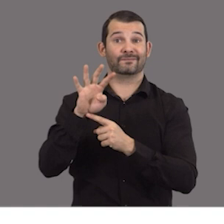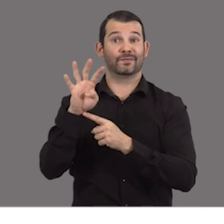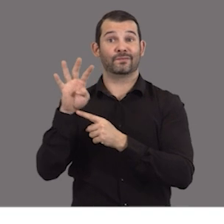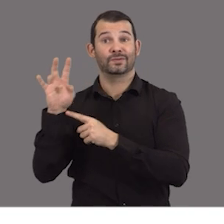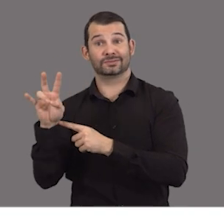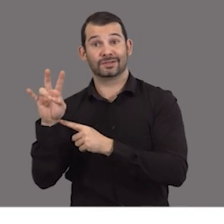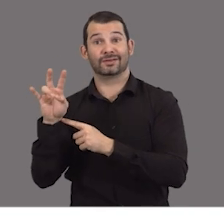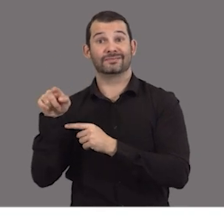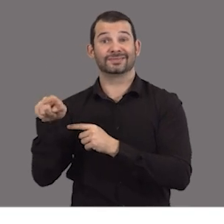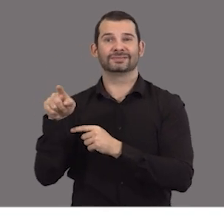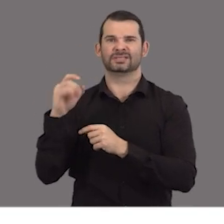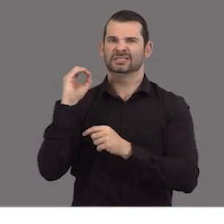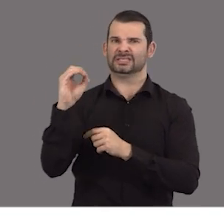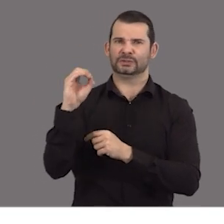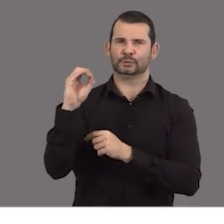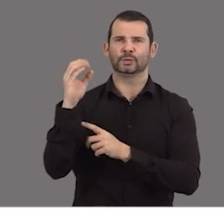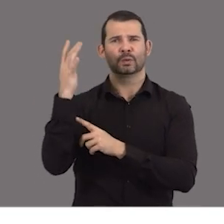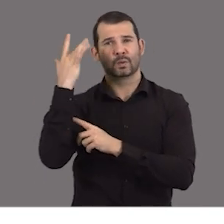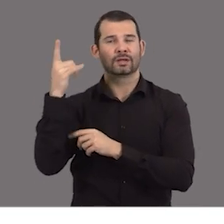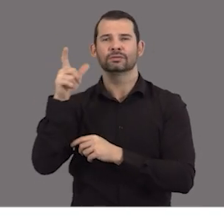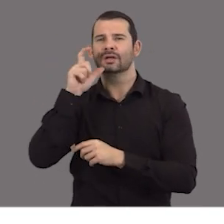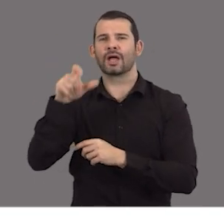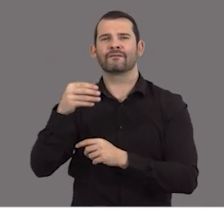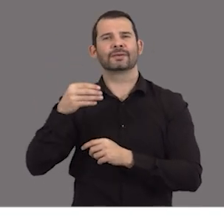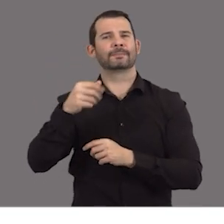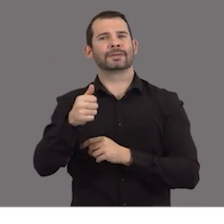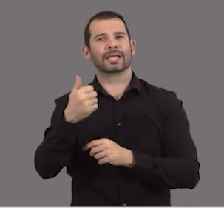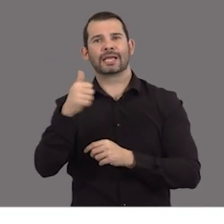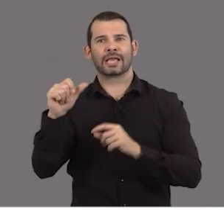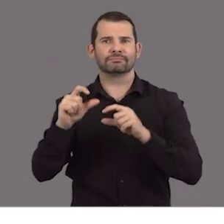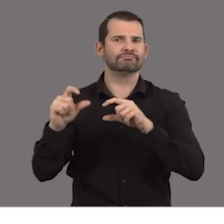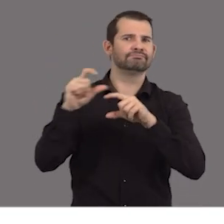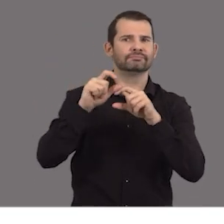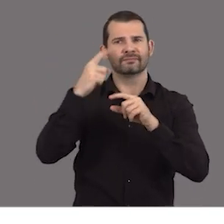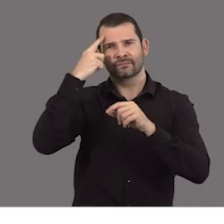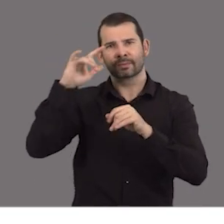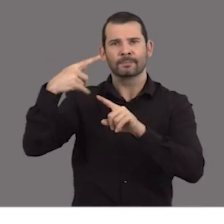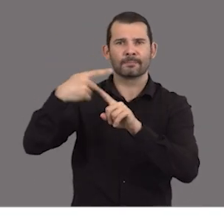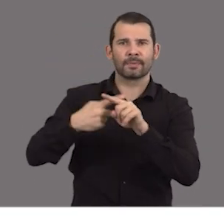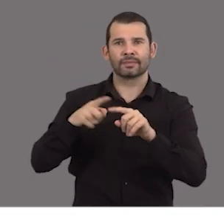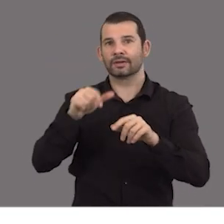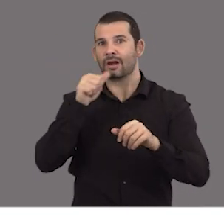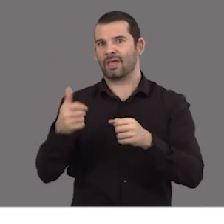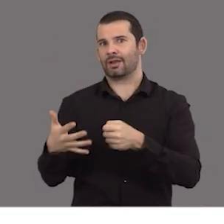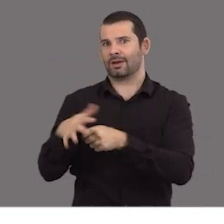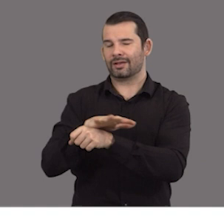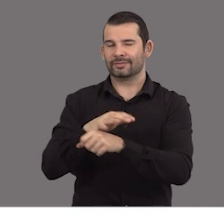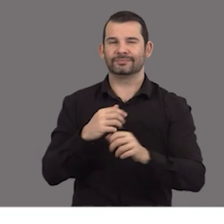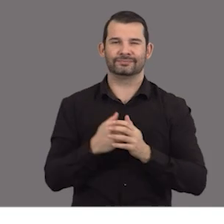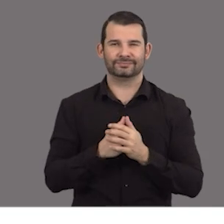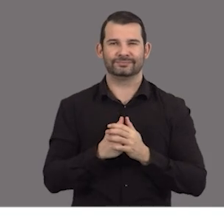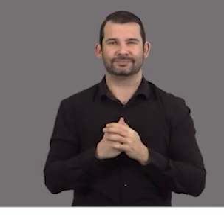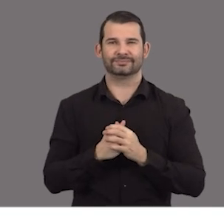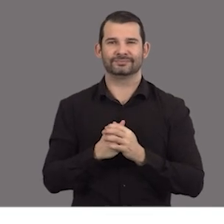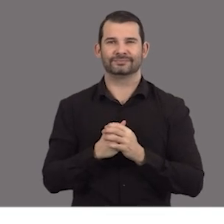Line 447 is 0 because they do not have to pay a premium for the months they were not